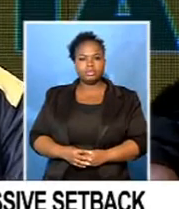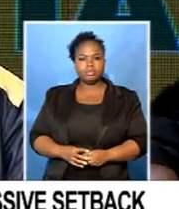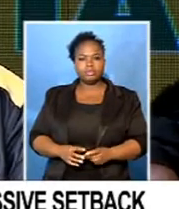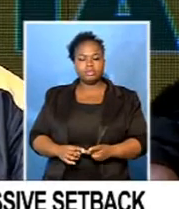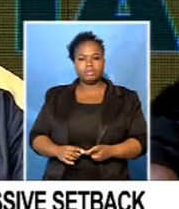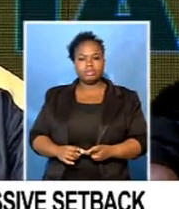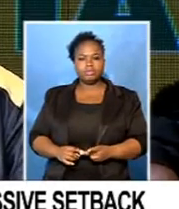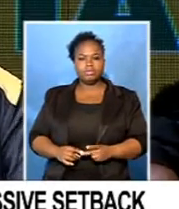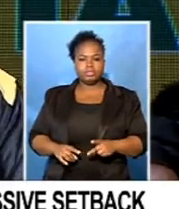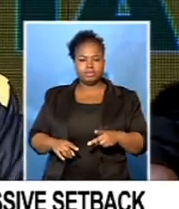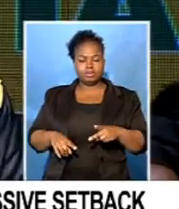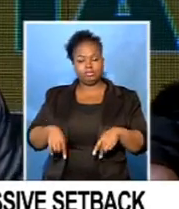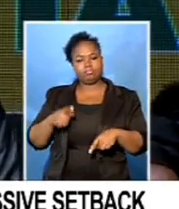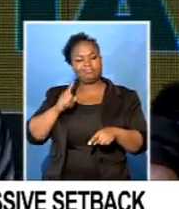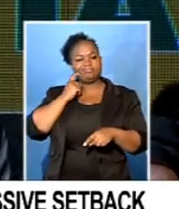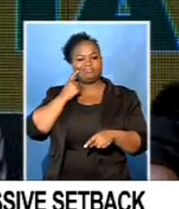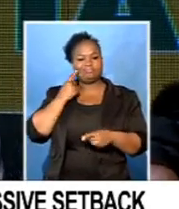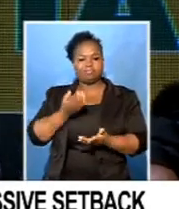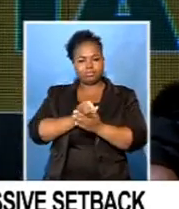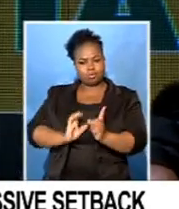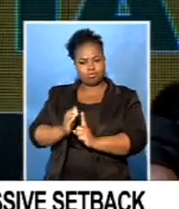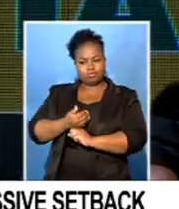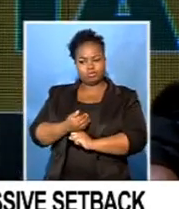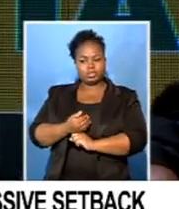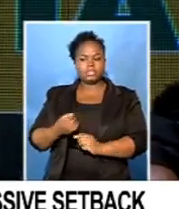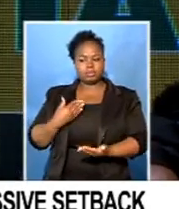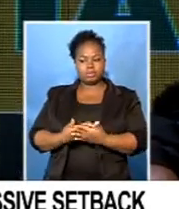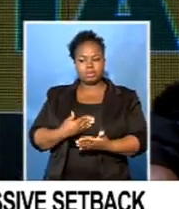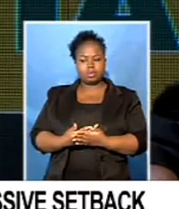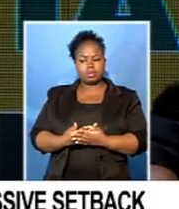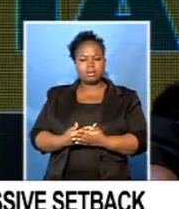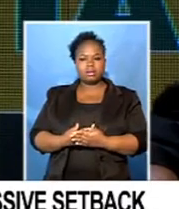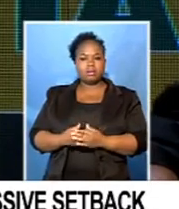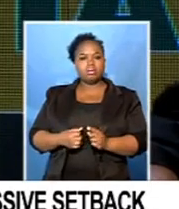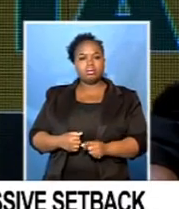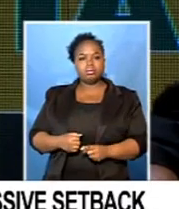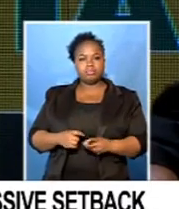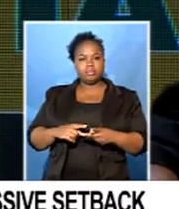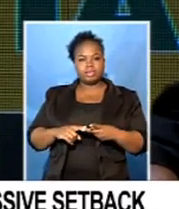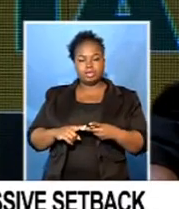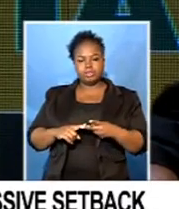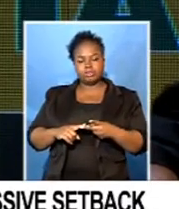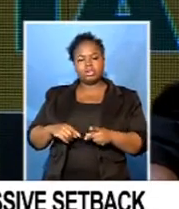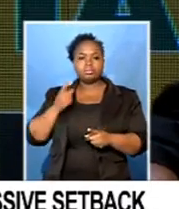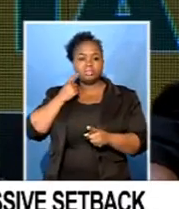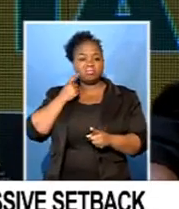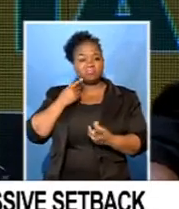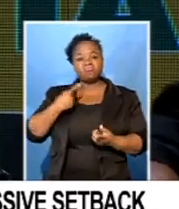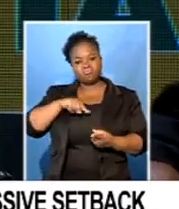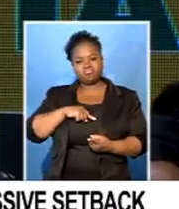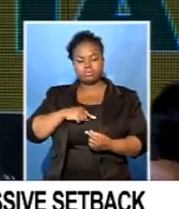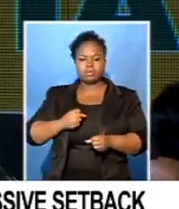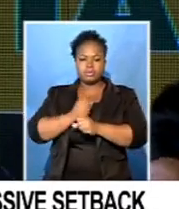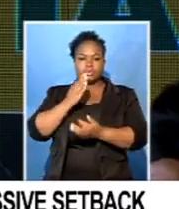we can protect the movement from abuse. We must therefore ensure that